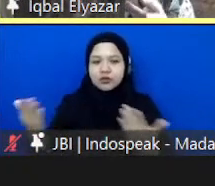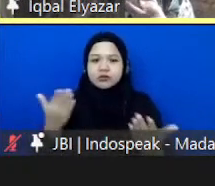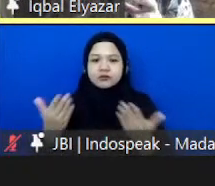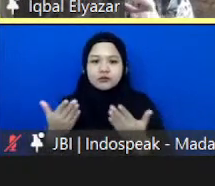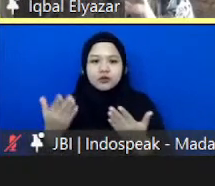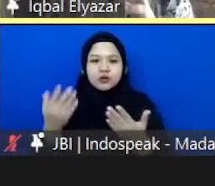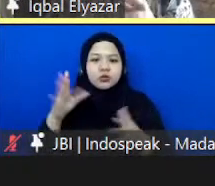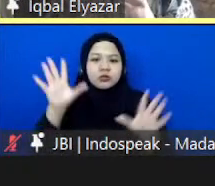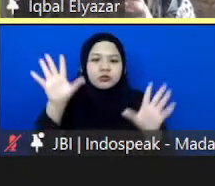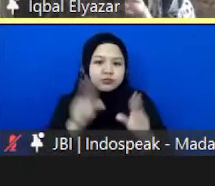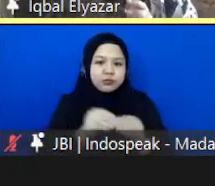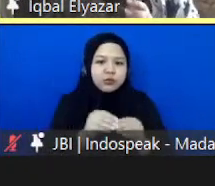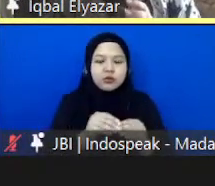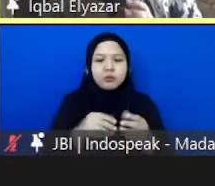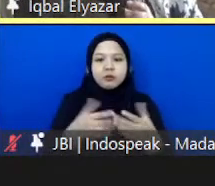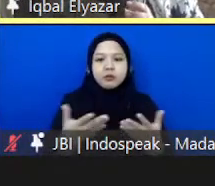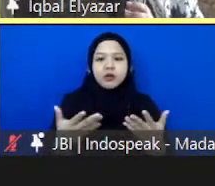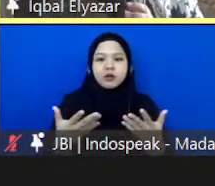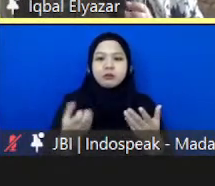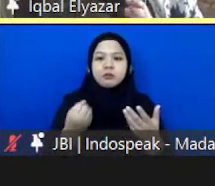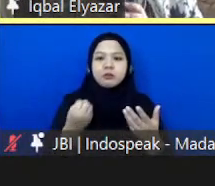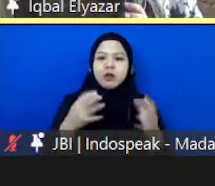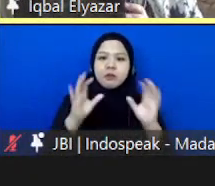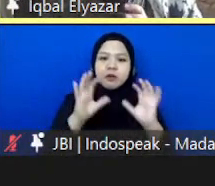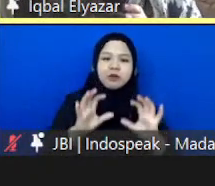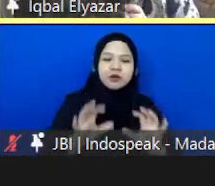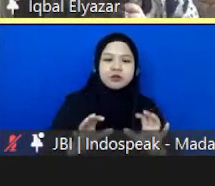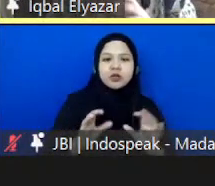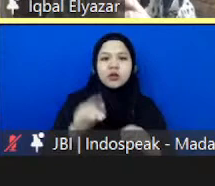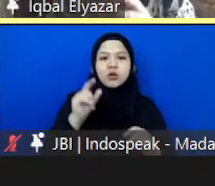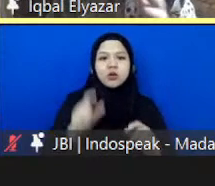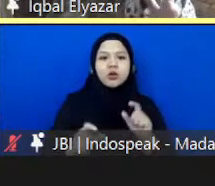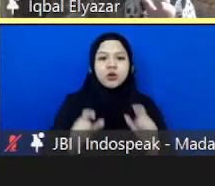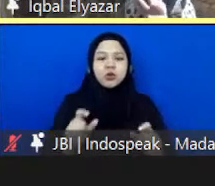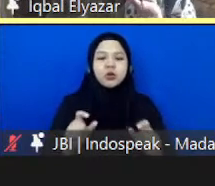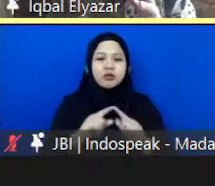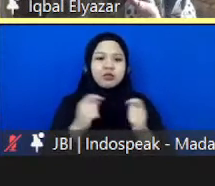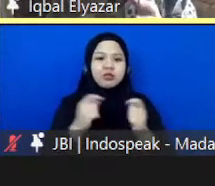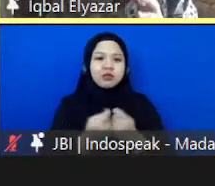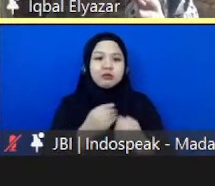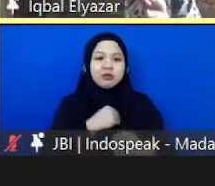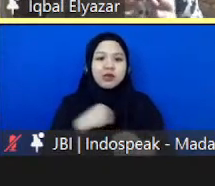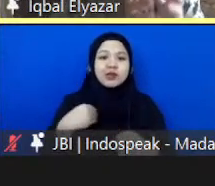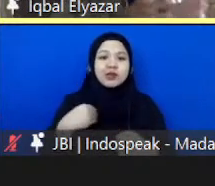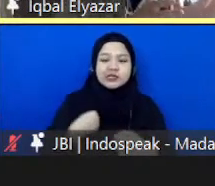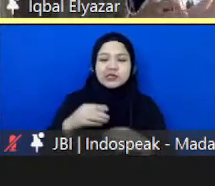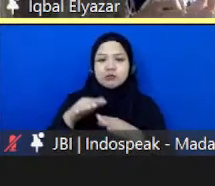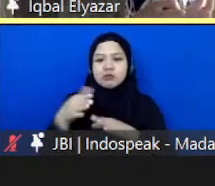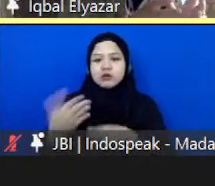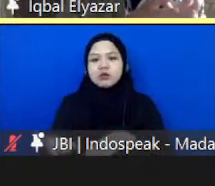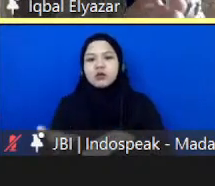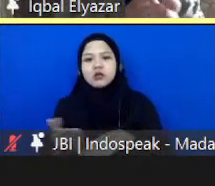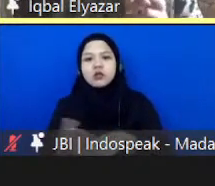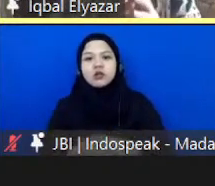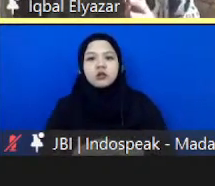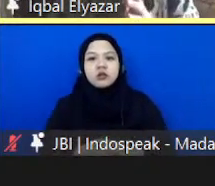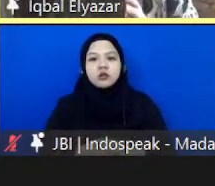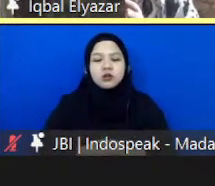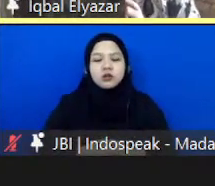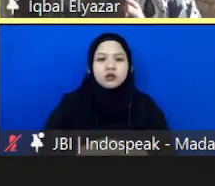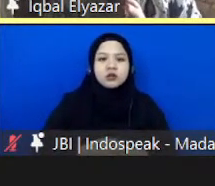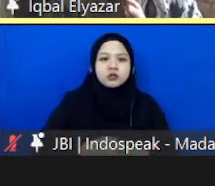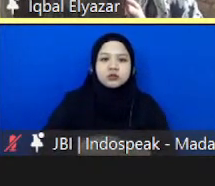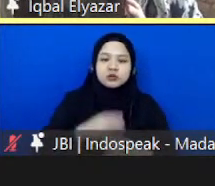to quantify how many health workers lost during the pandemic. And to the last 13